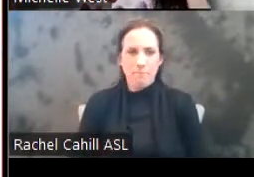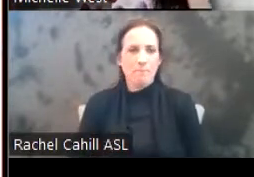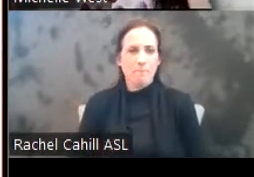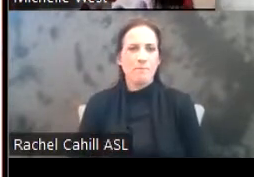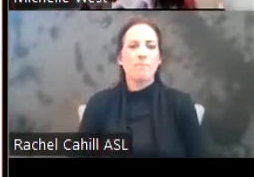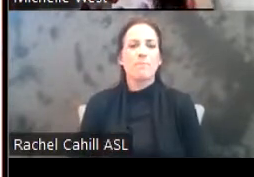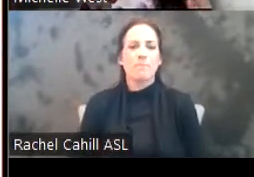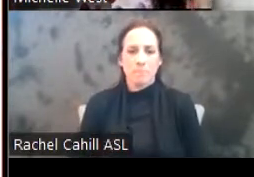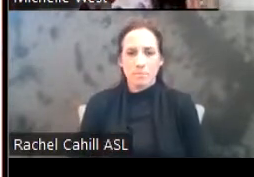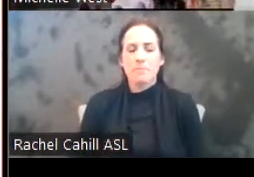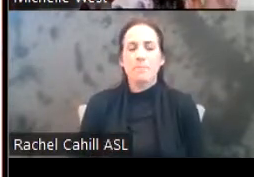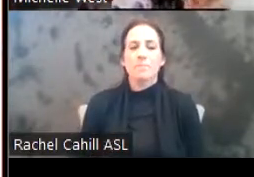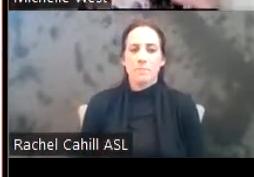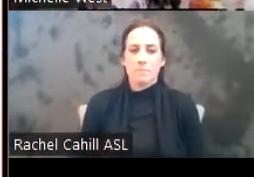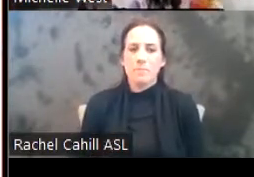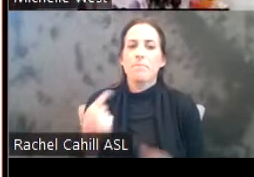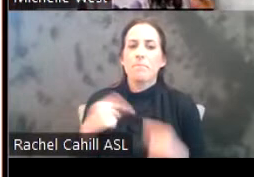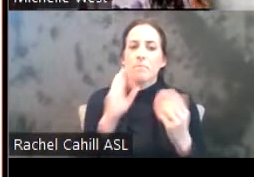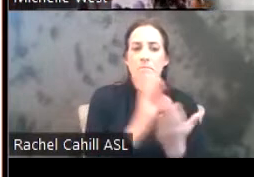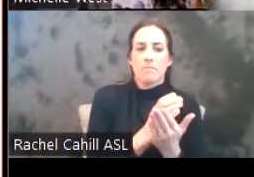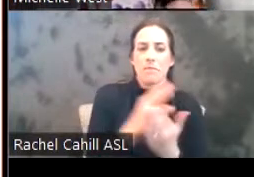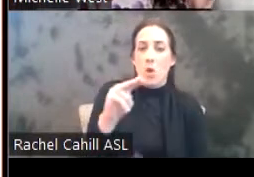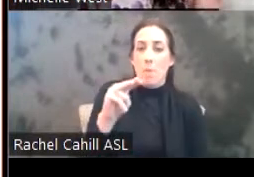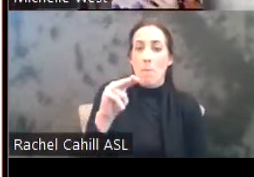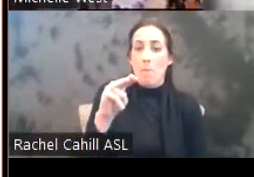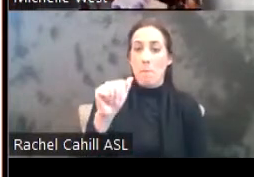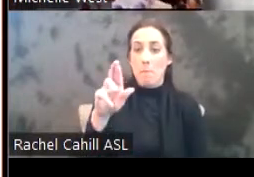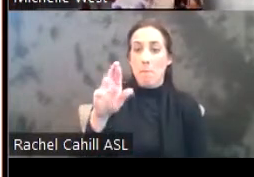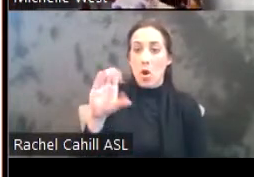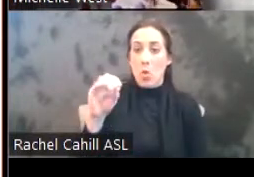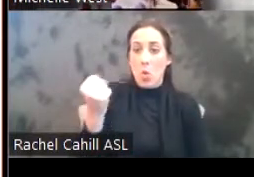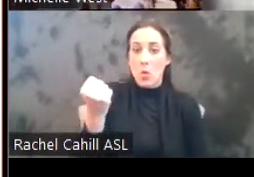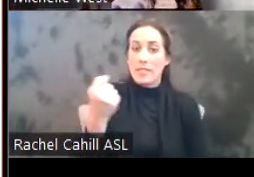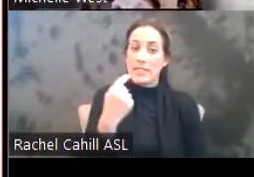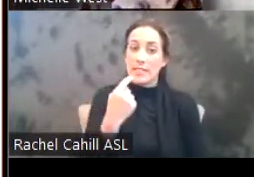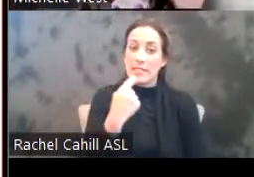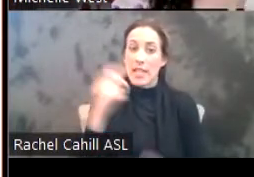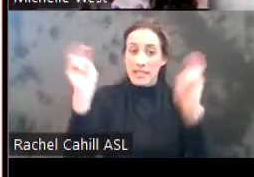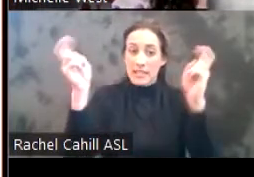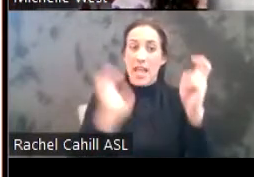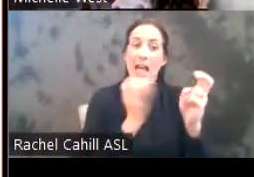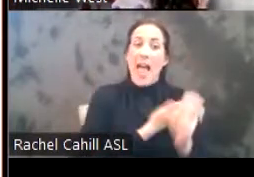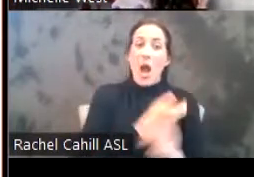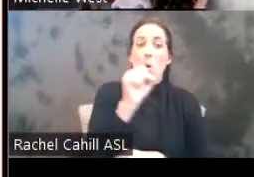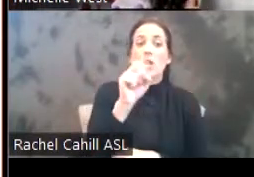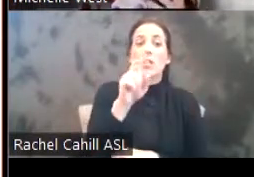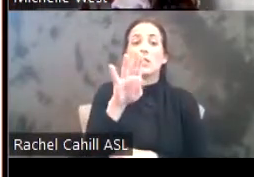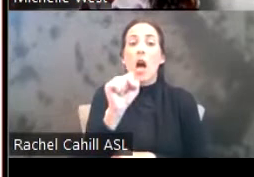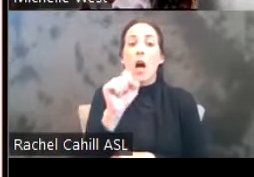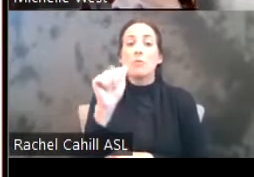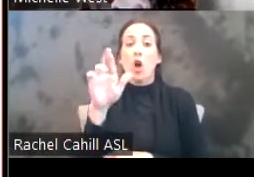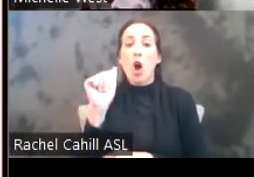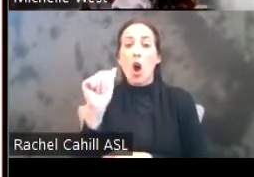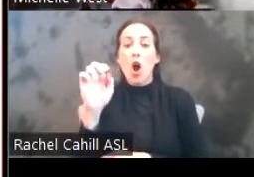All right, the first one is Marco's. It says, our subs are hot. First of all, it's a washed out photo